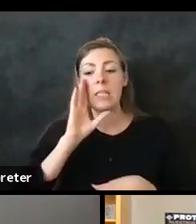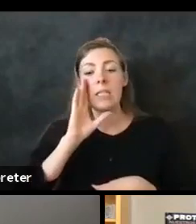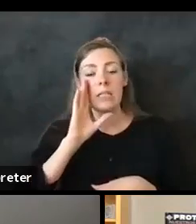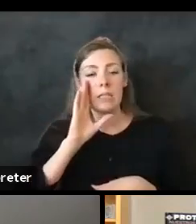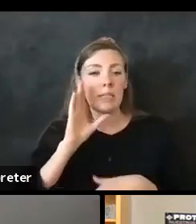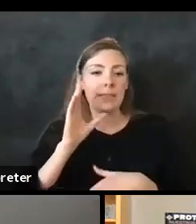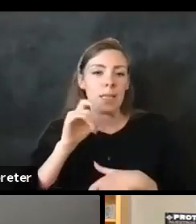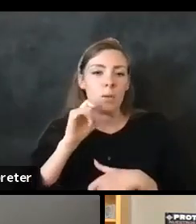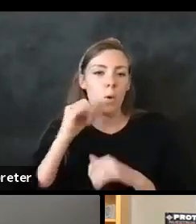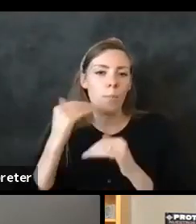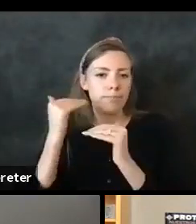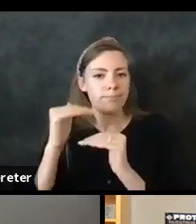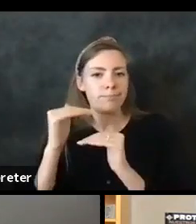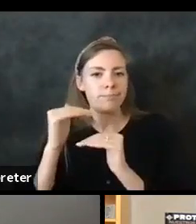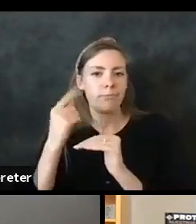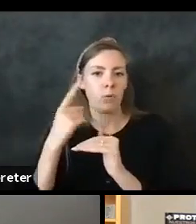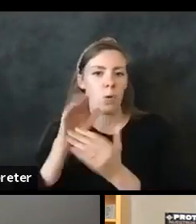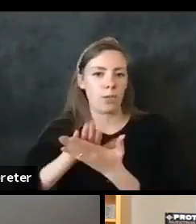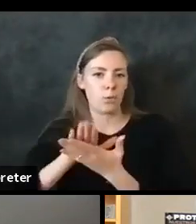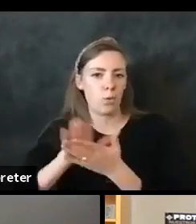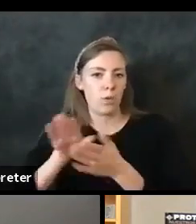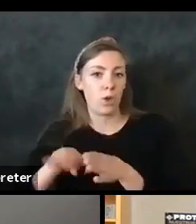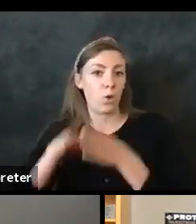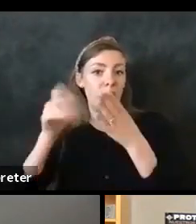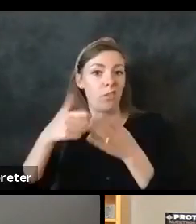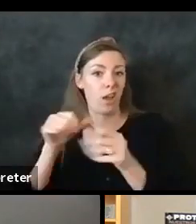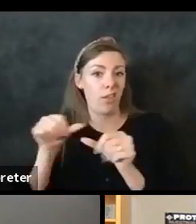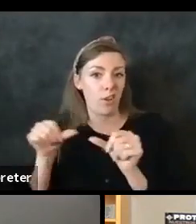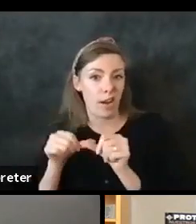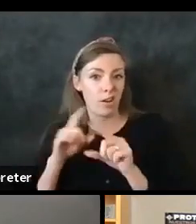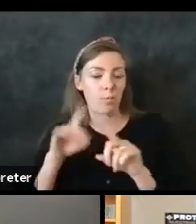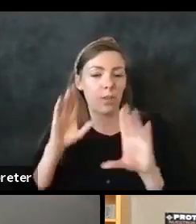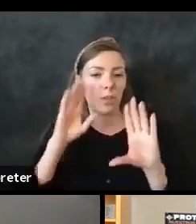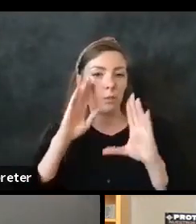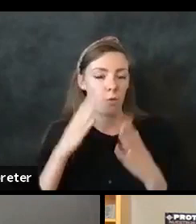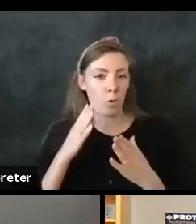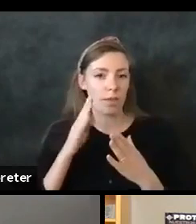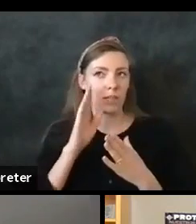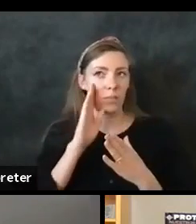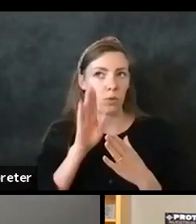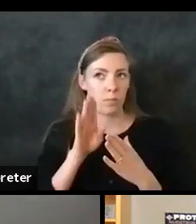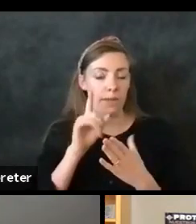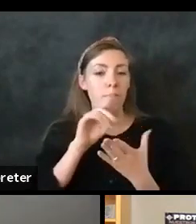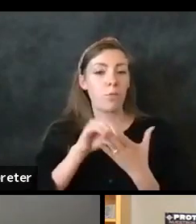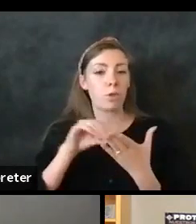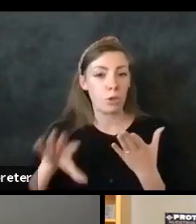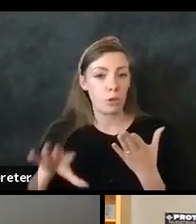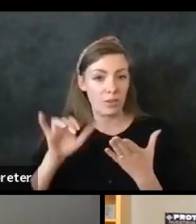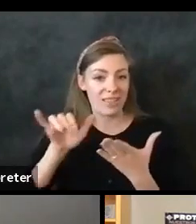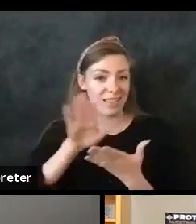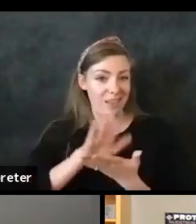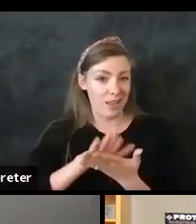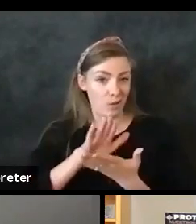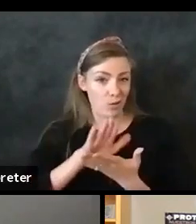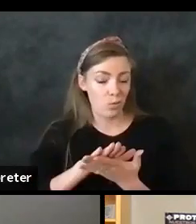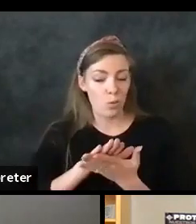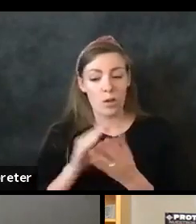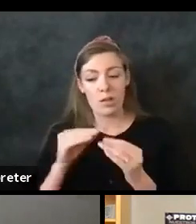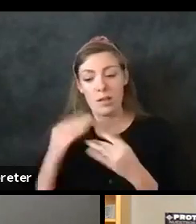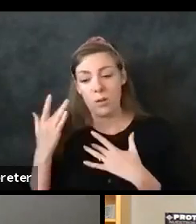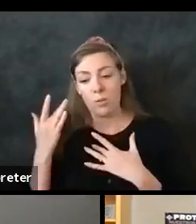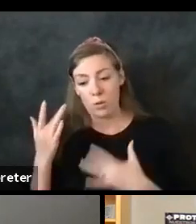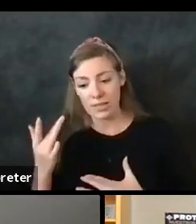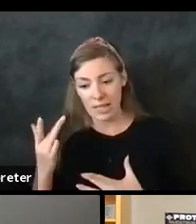be restricted just to that school, but the focus will be for students in that school, and most likely they'll be